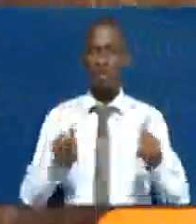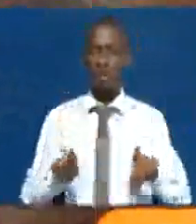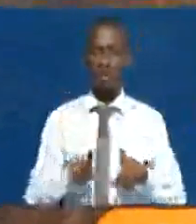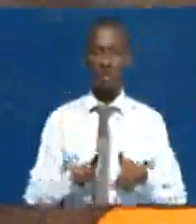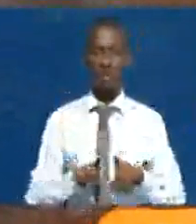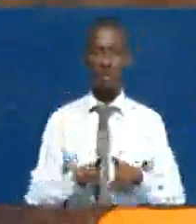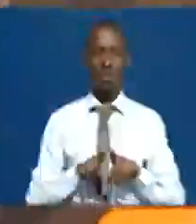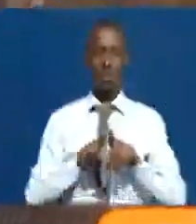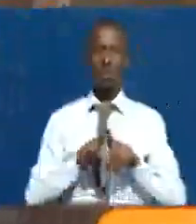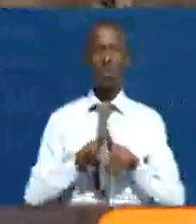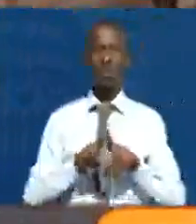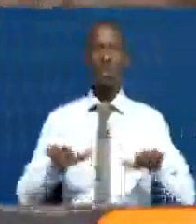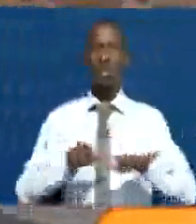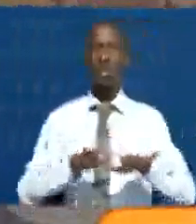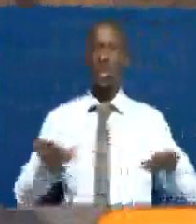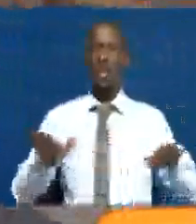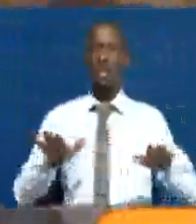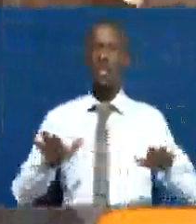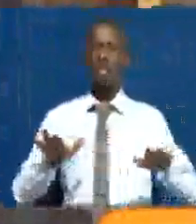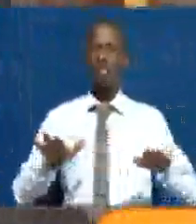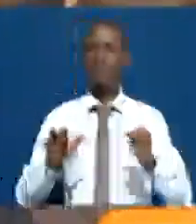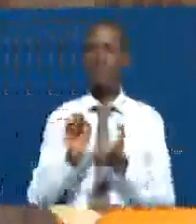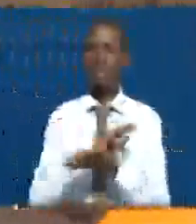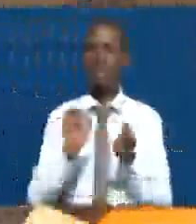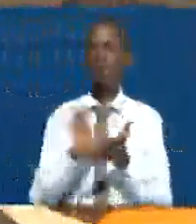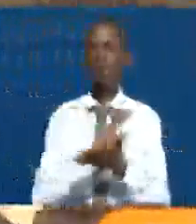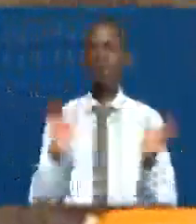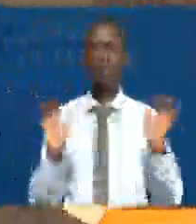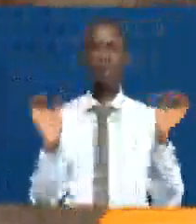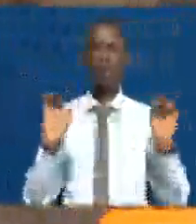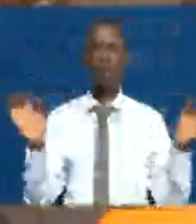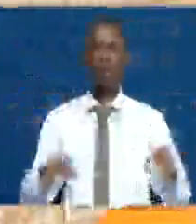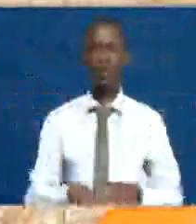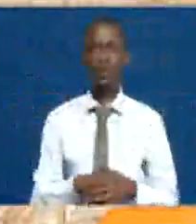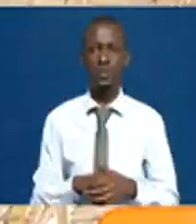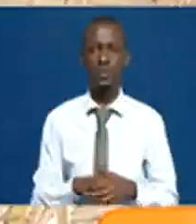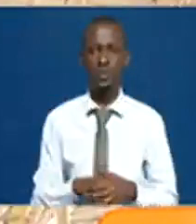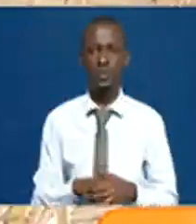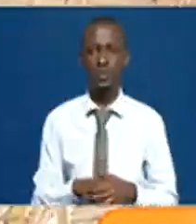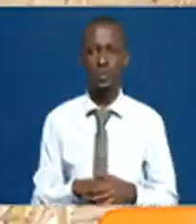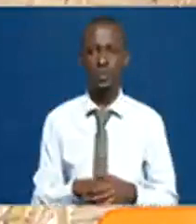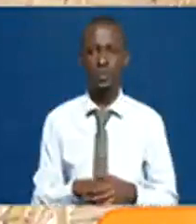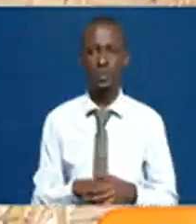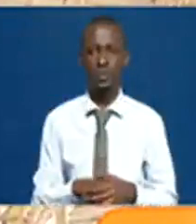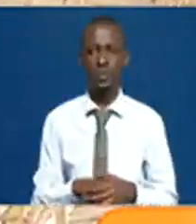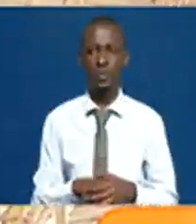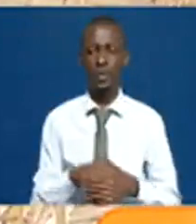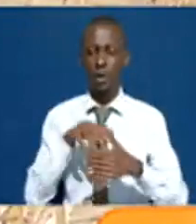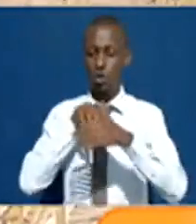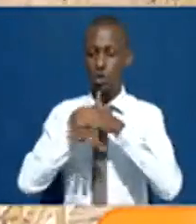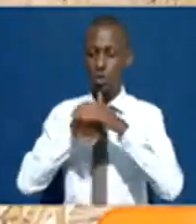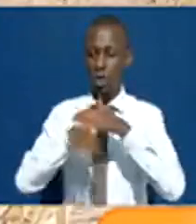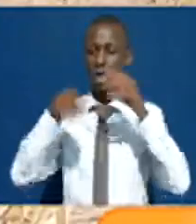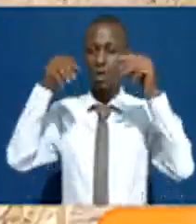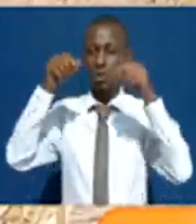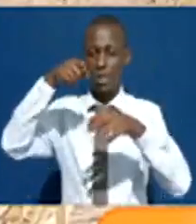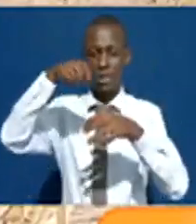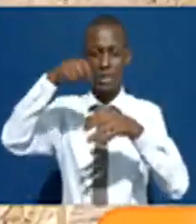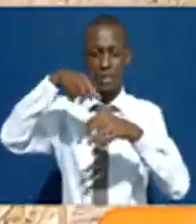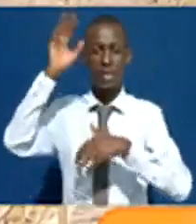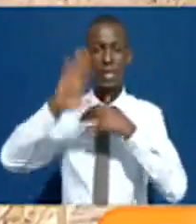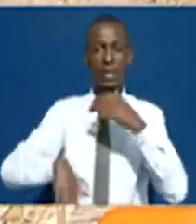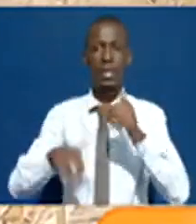minimum disturbance on the land. After now you've done the deep tillage, we are telling them to plant the certified seeds as opposed to what they were